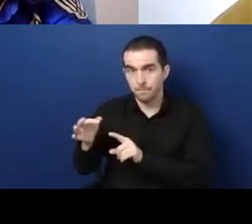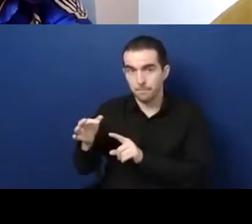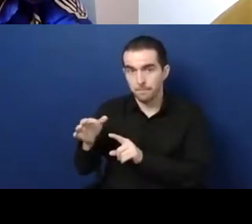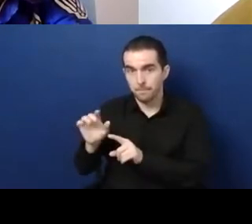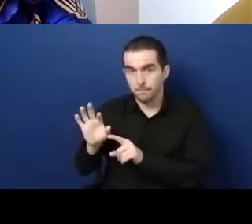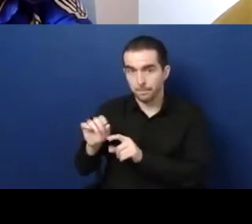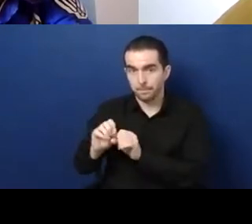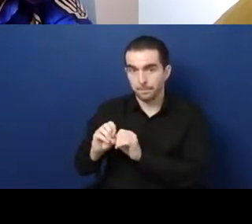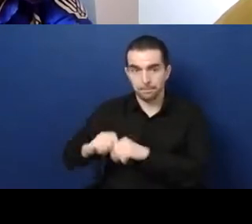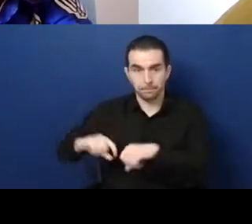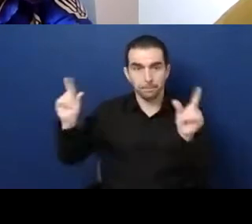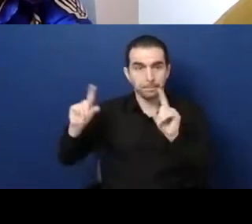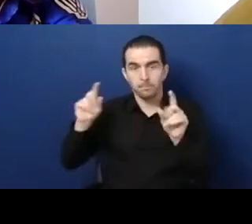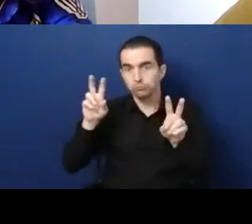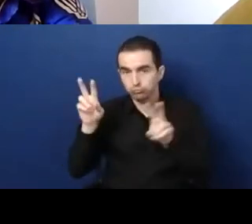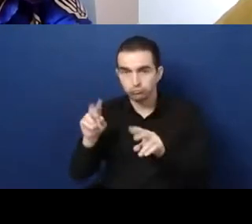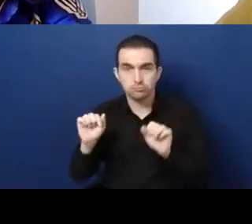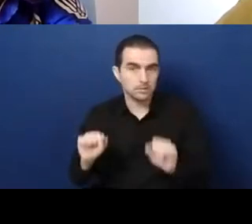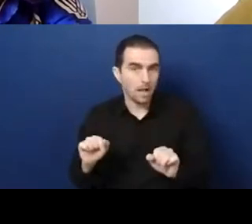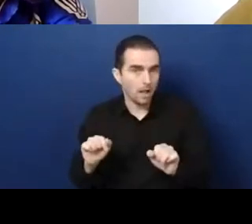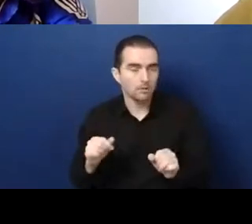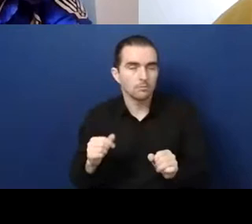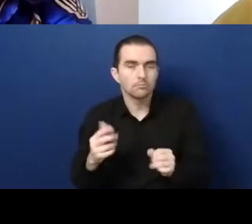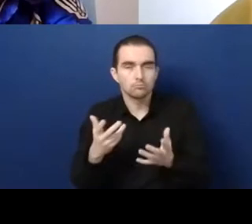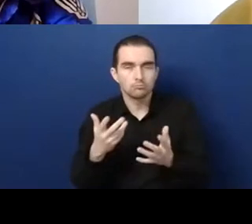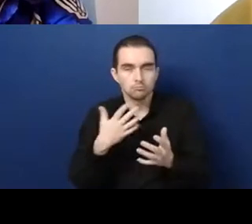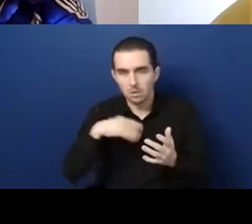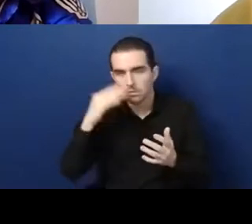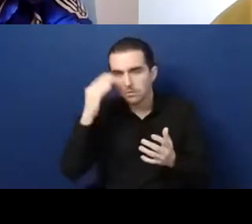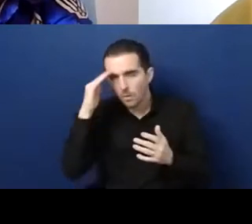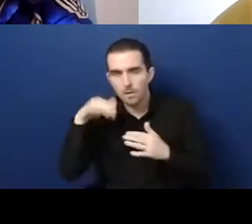Thank you. Tushita and Richard,